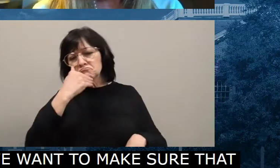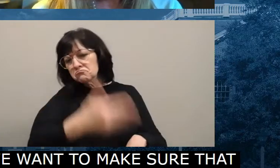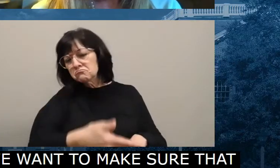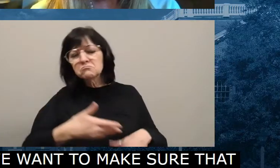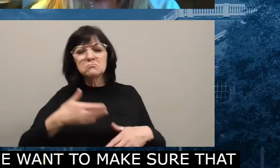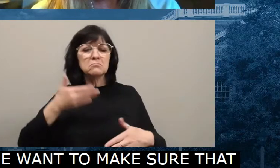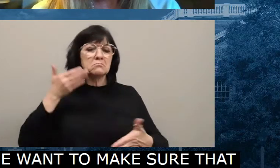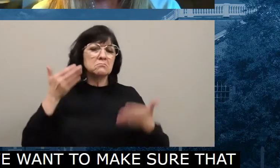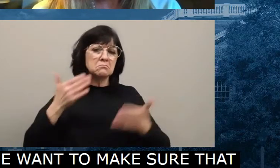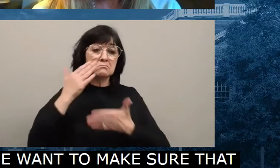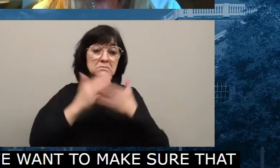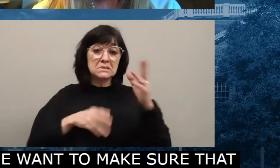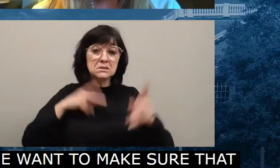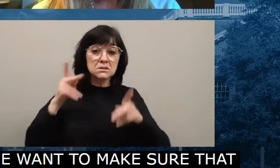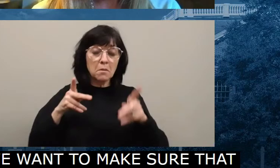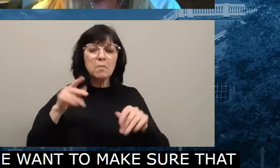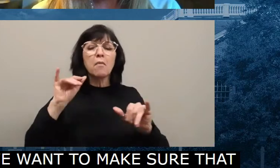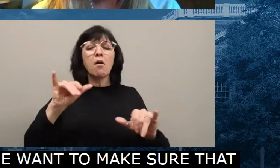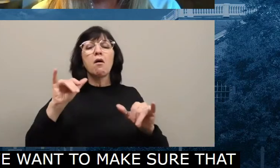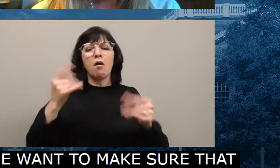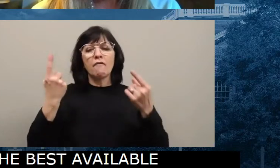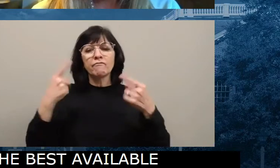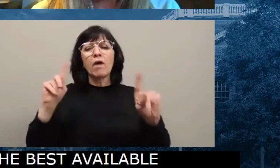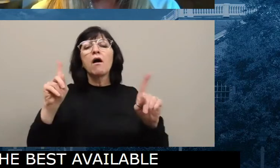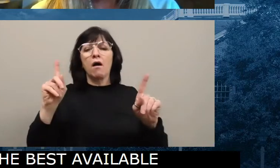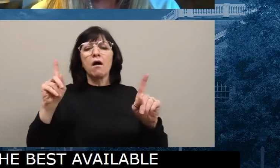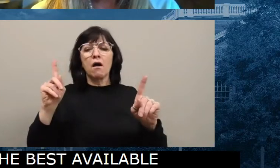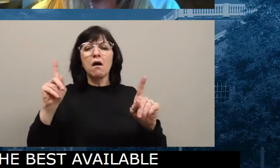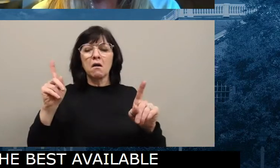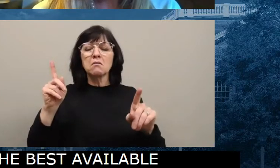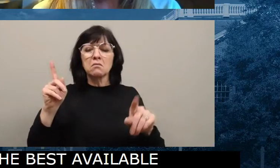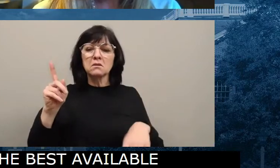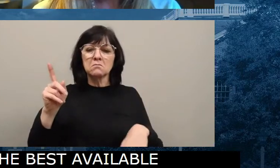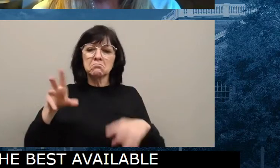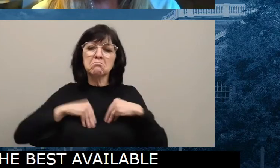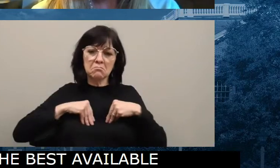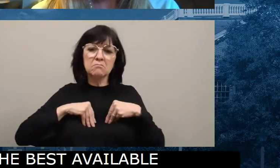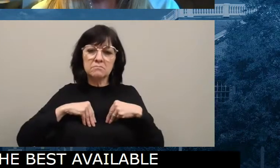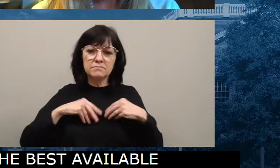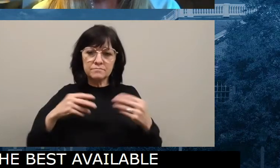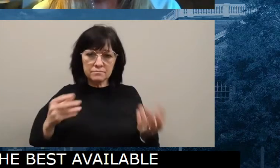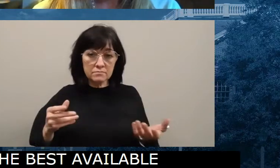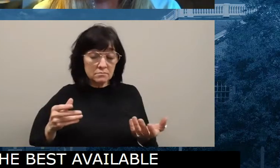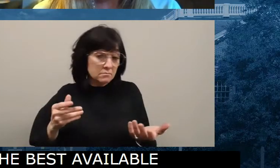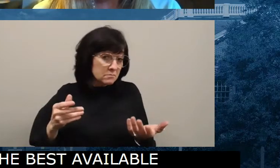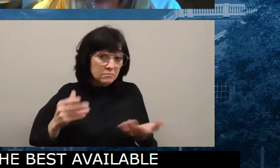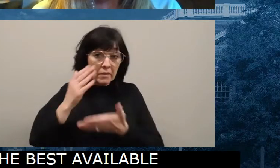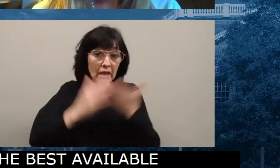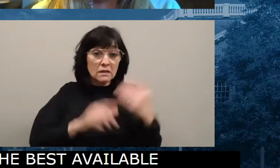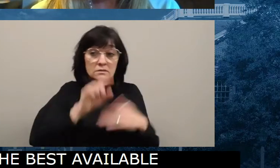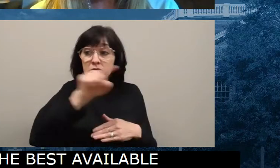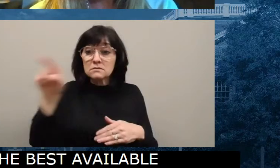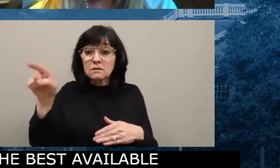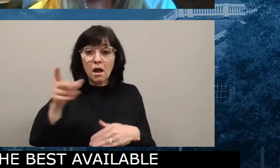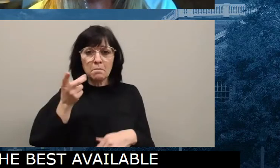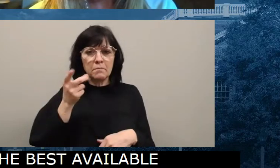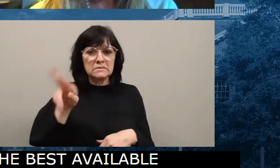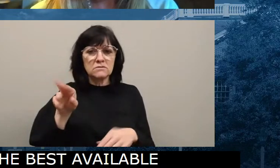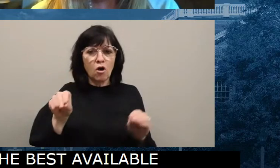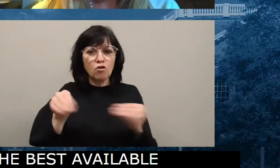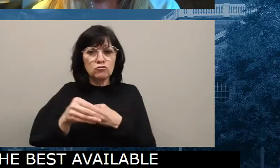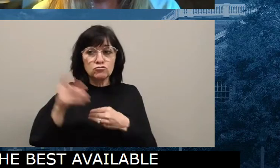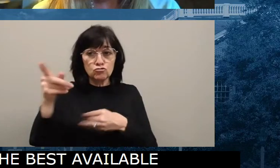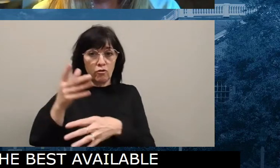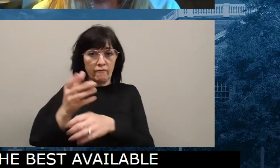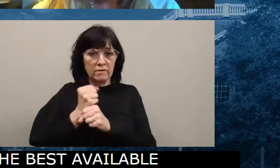administer as quickly as possible. So when we were talking to our medical partners in the hospitals, if a doctor's office is getting a tray of 100 a week,